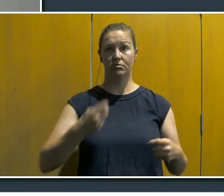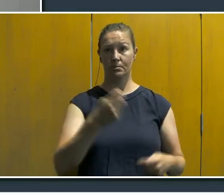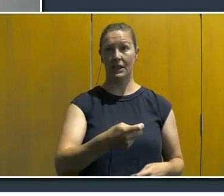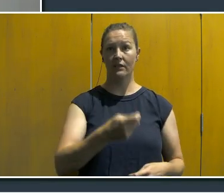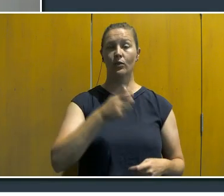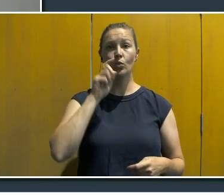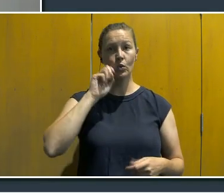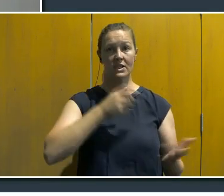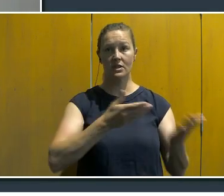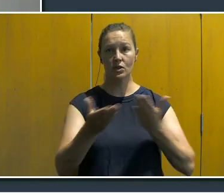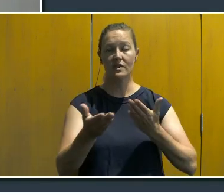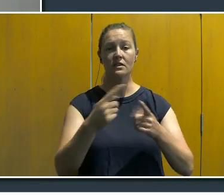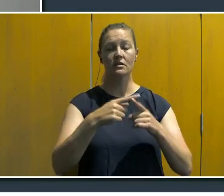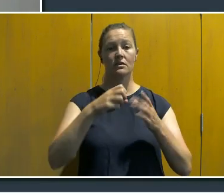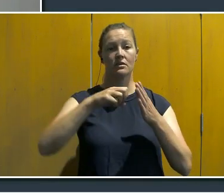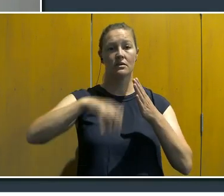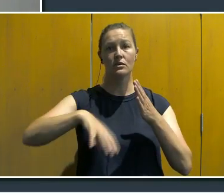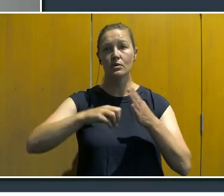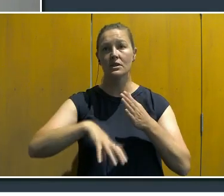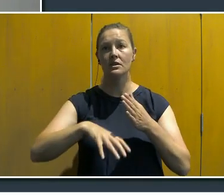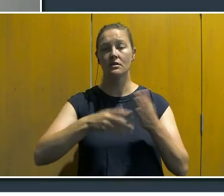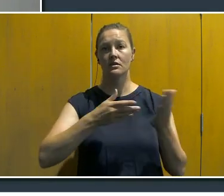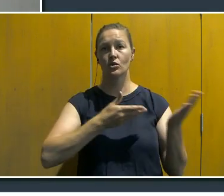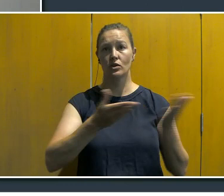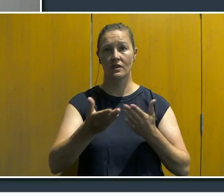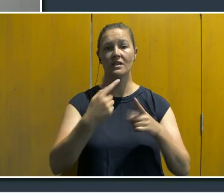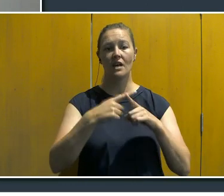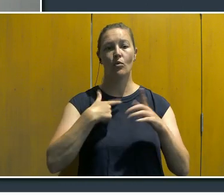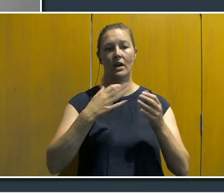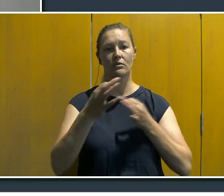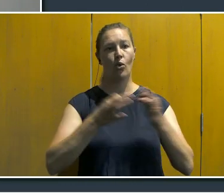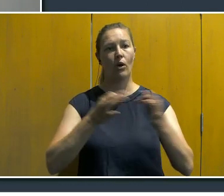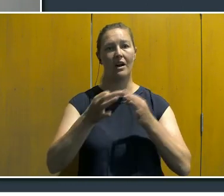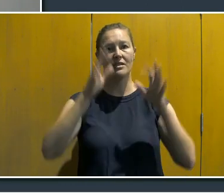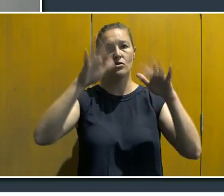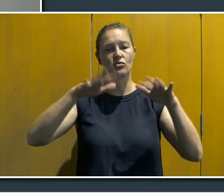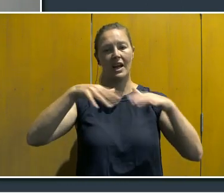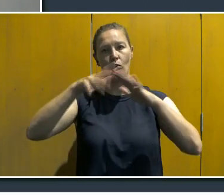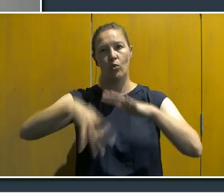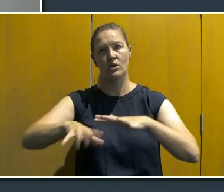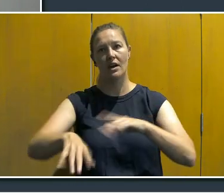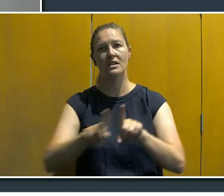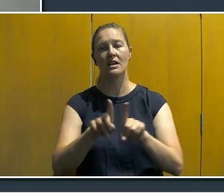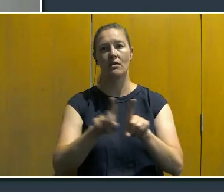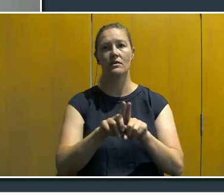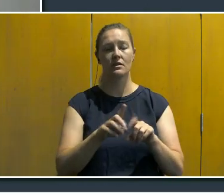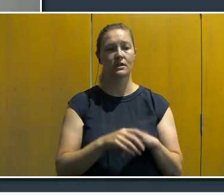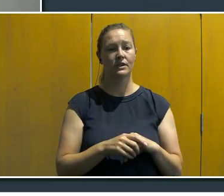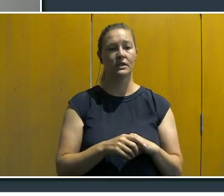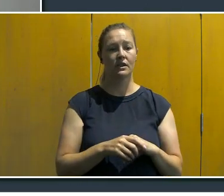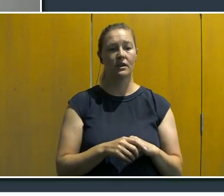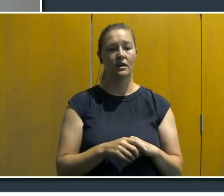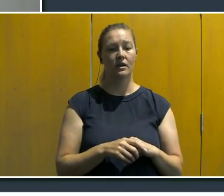water services, our sewage services, and we sort out stormwater ourselves. I did an analysis of